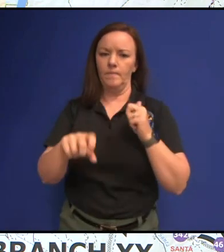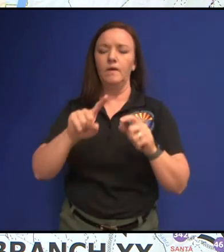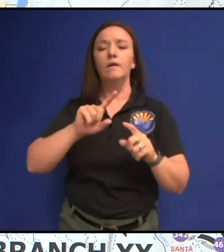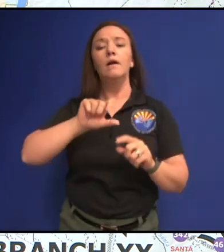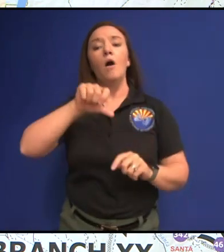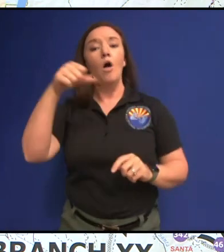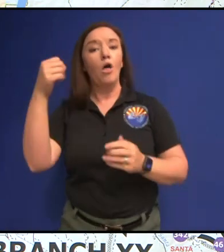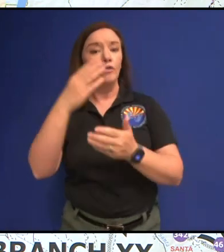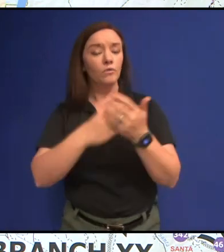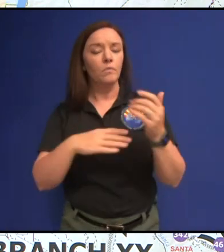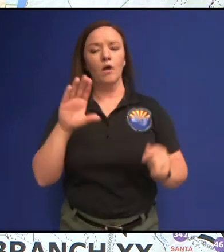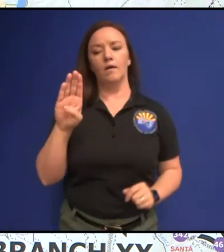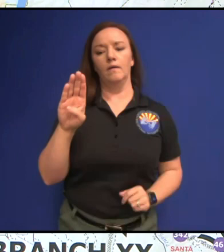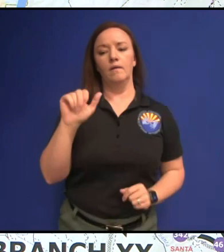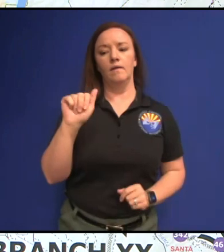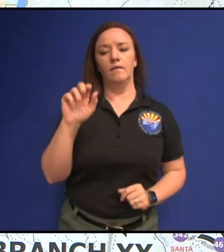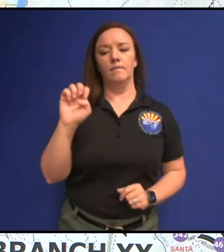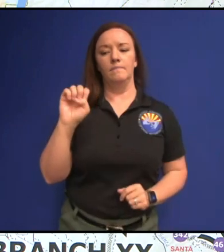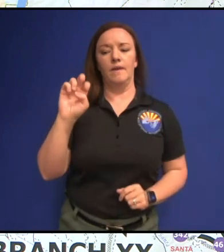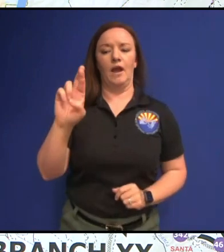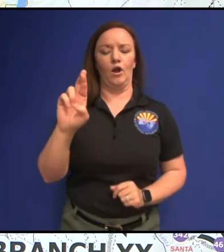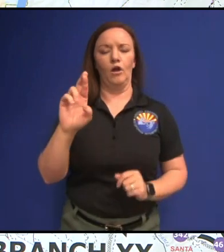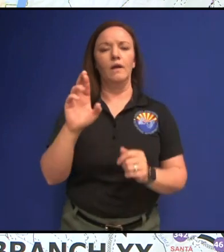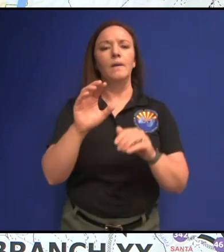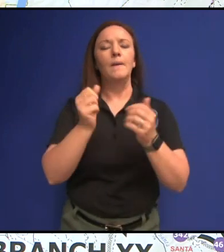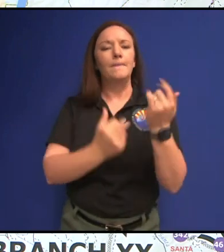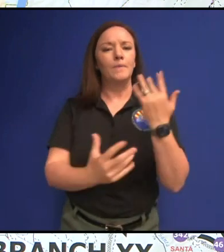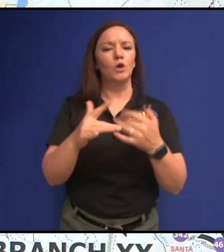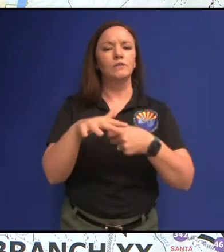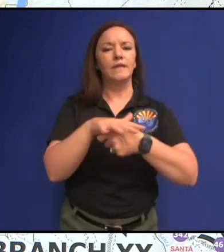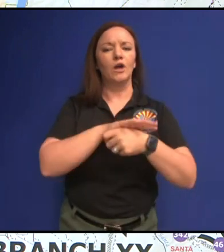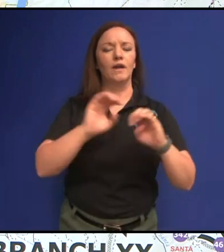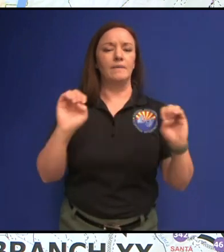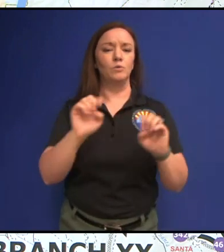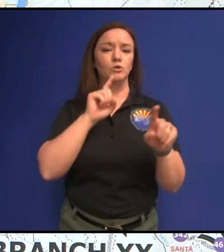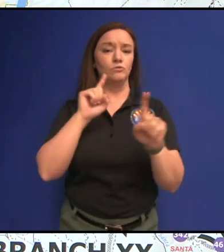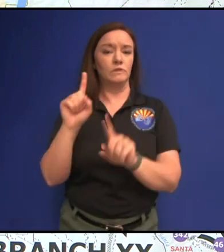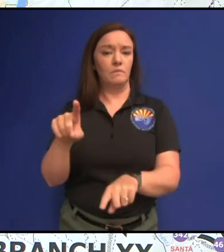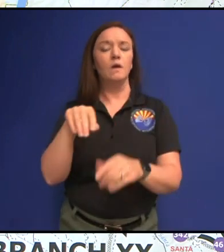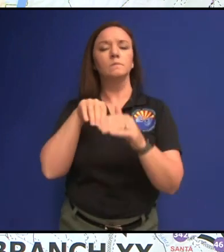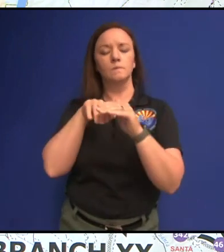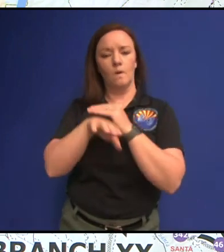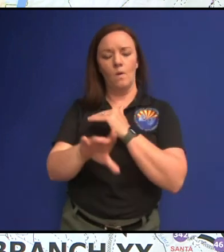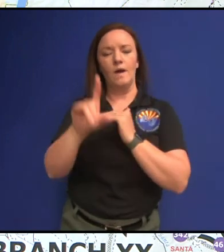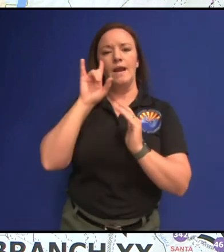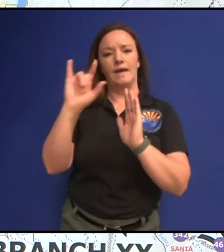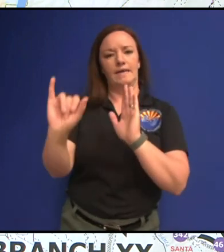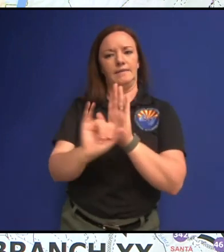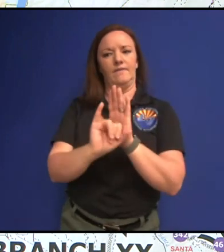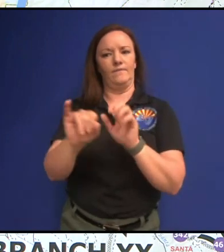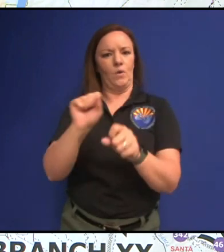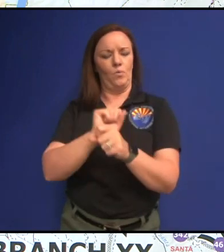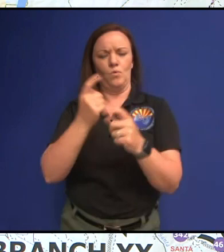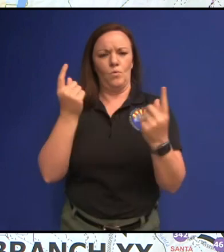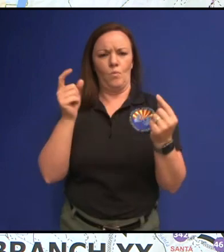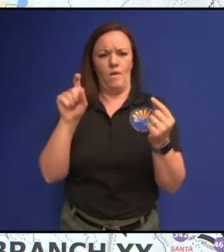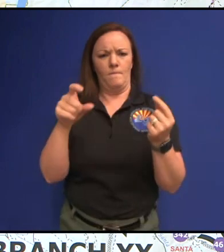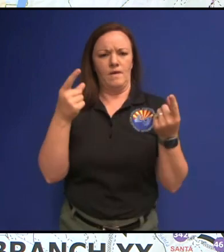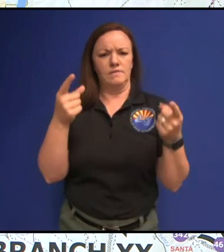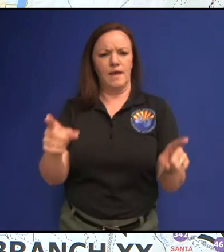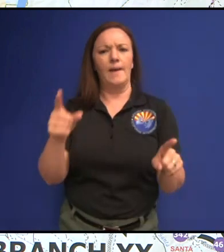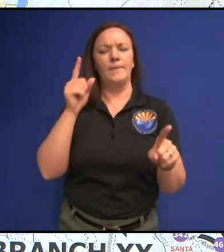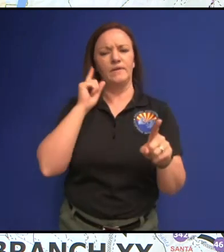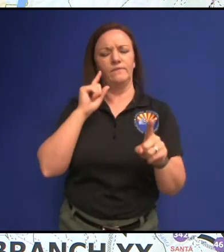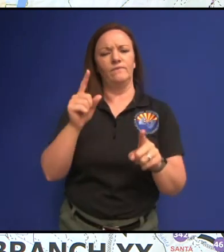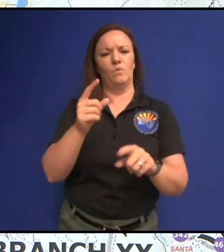BEAR as we call it. They're going in there and they're identifying the work that needs to be done, and in some cases,